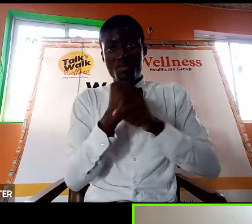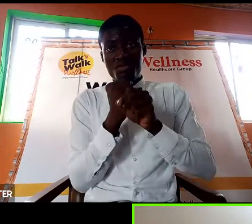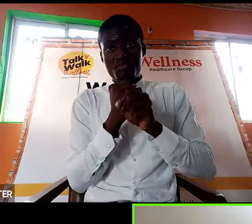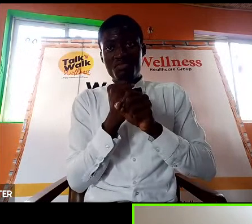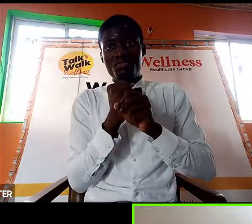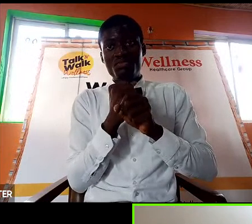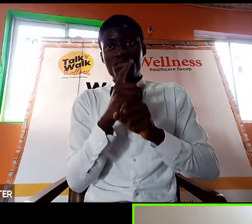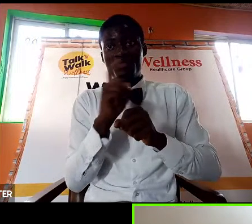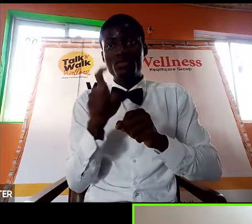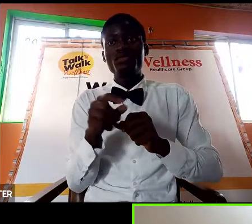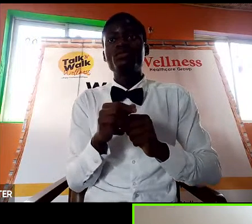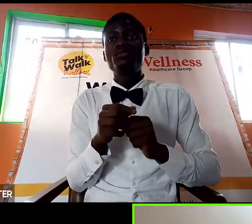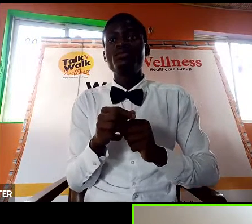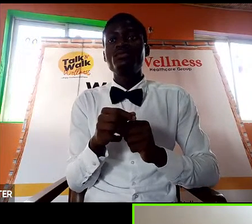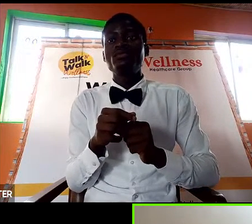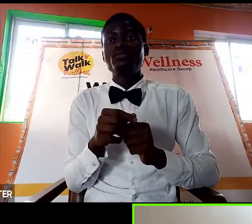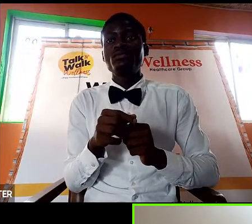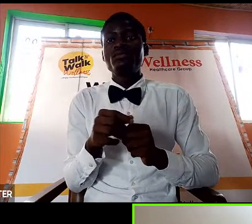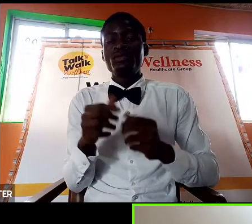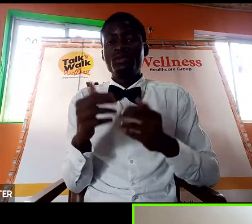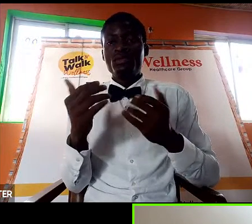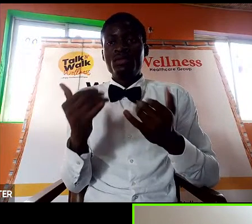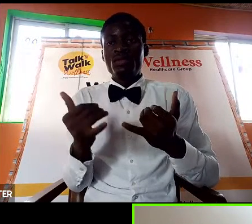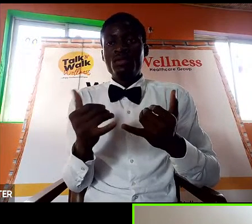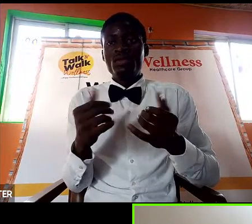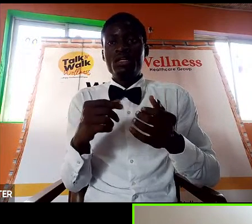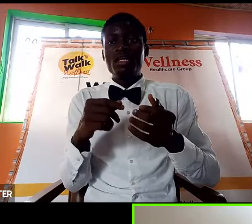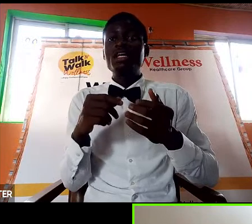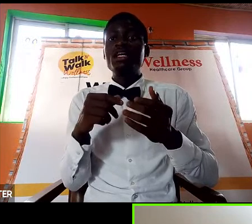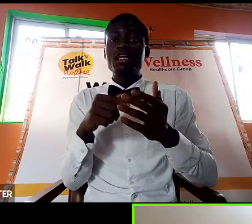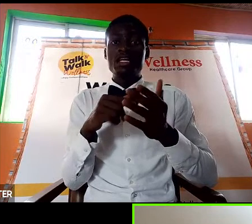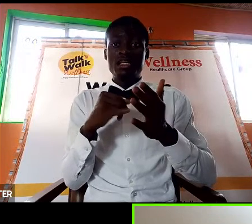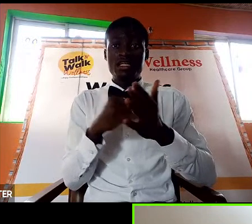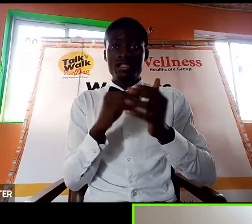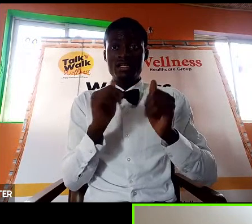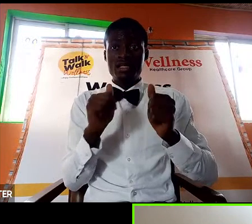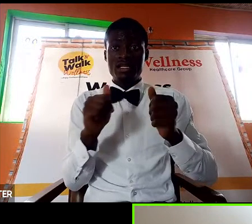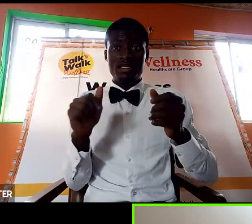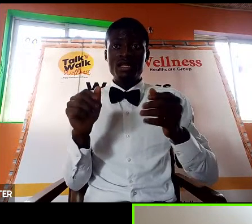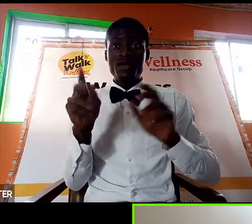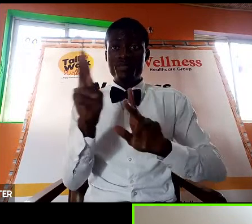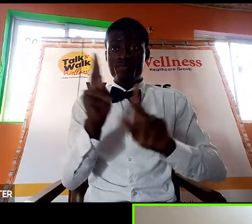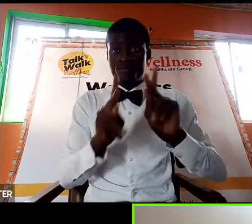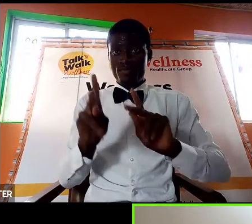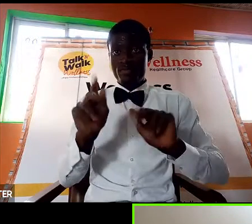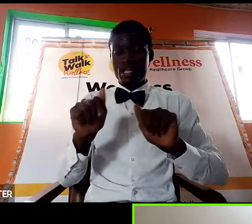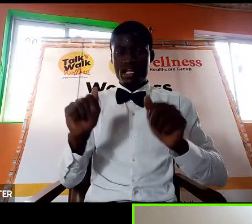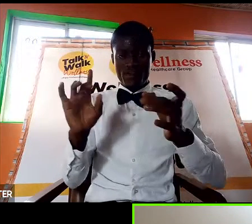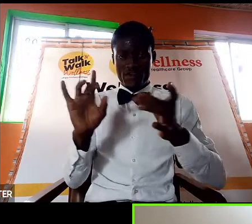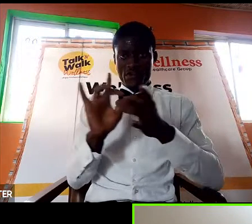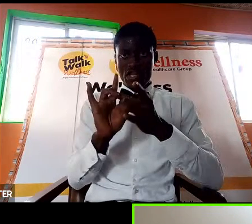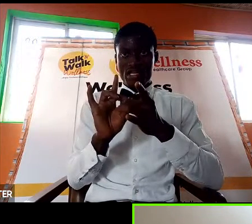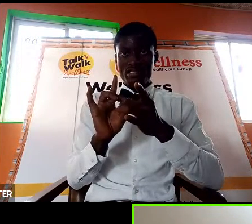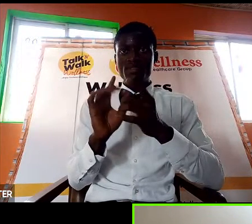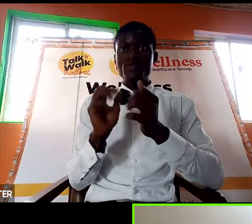people can actually connect with sex. People can connect, really. But I mean, you cannot, but for people